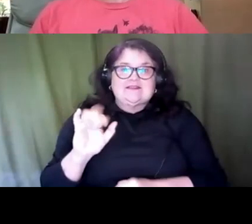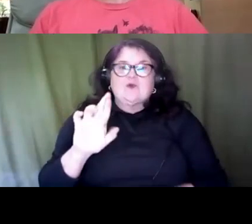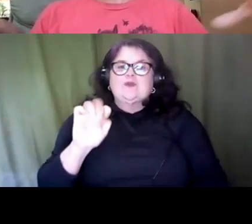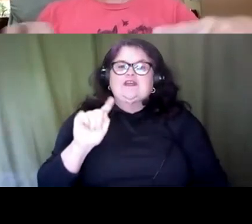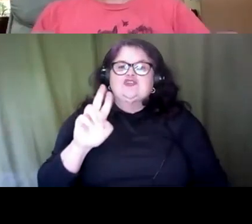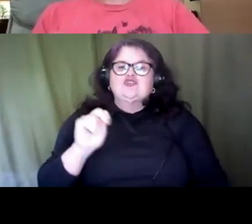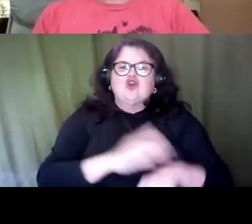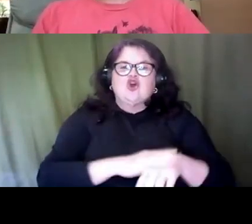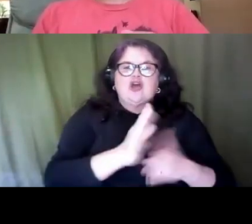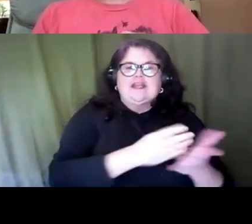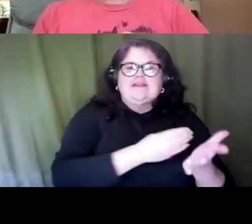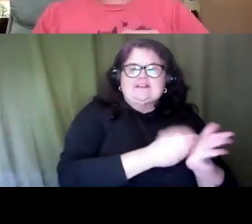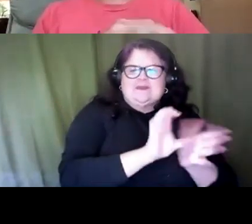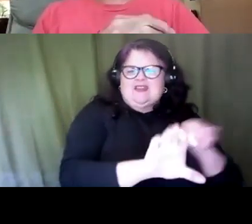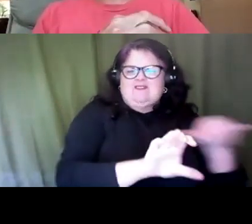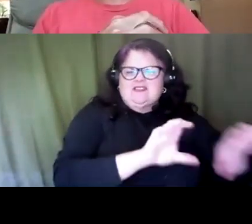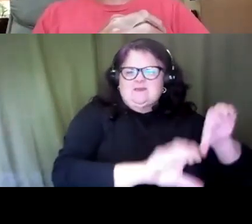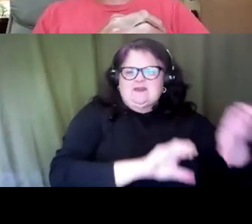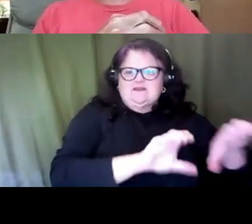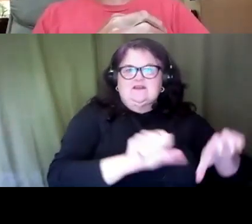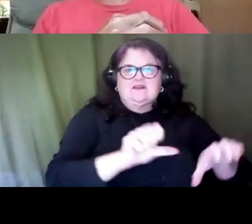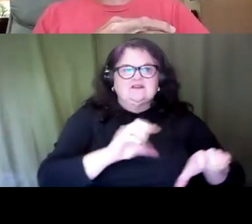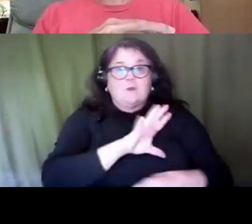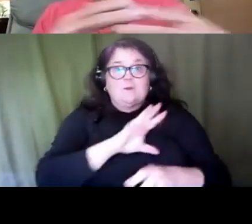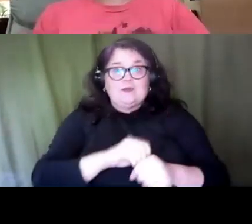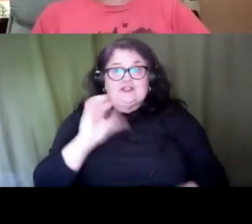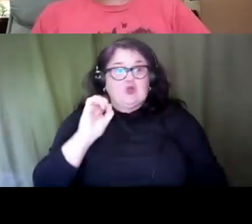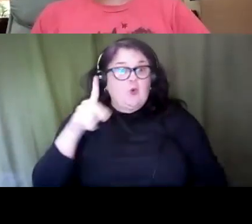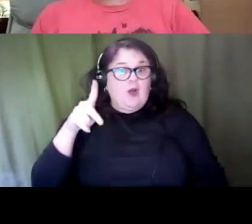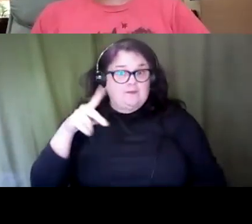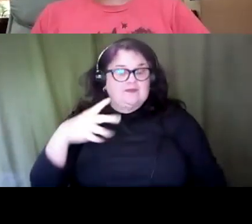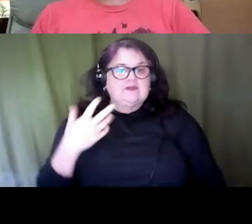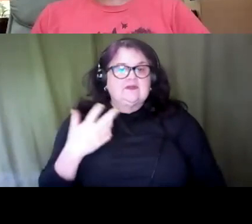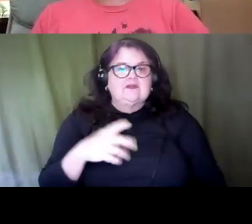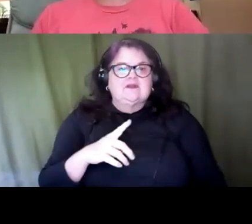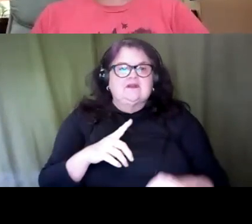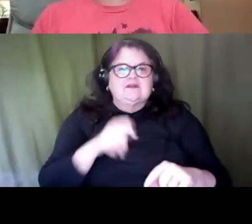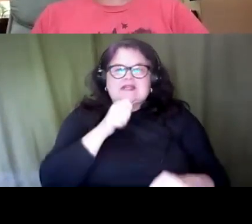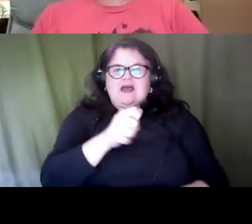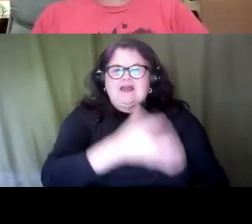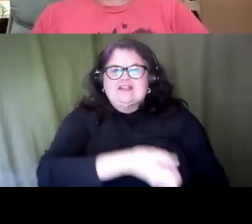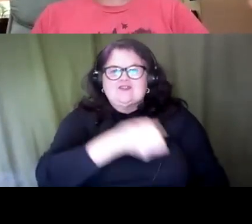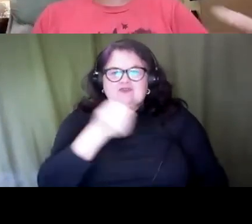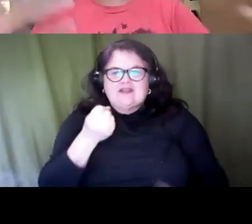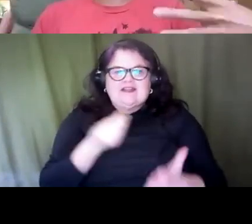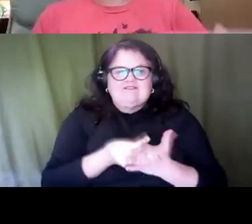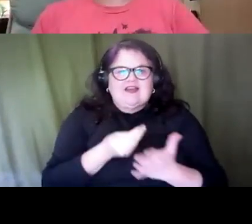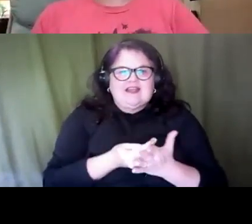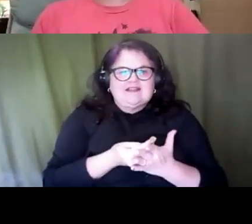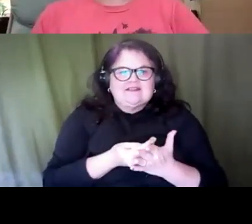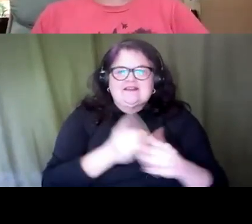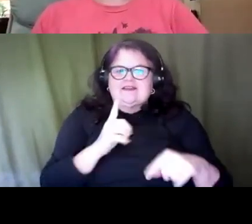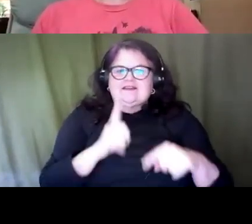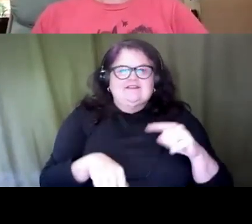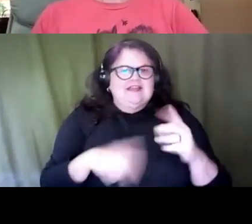So built into the legal structure of cooperative corporations is non-extractive finances. It's not a vehicle people can use to